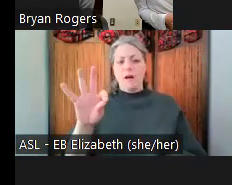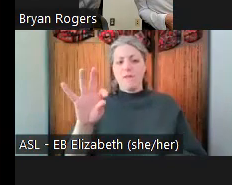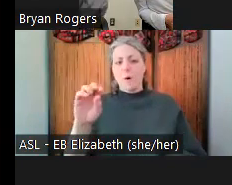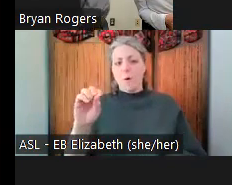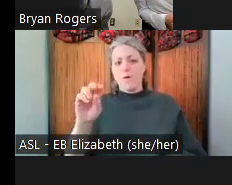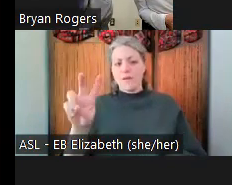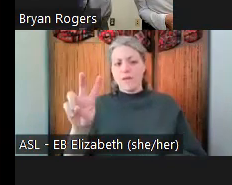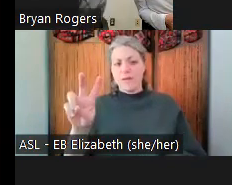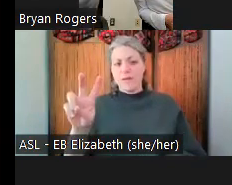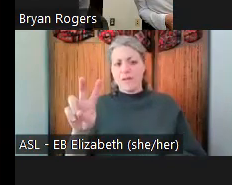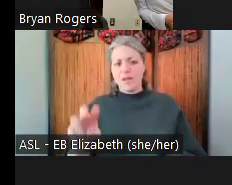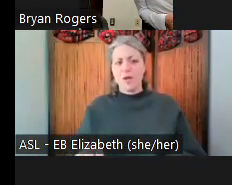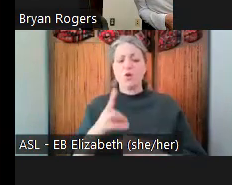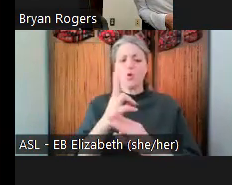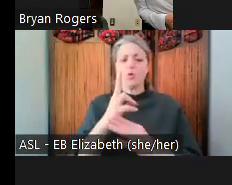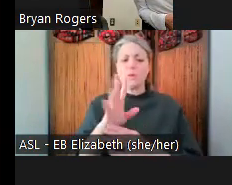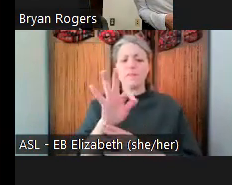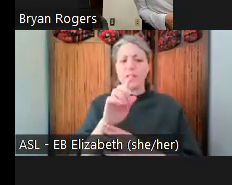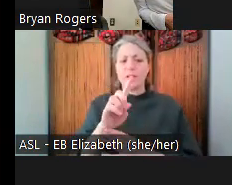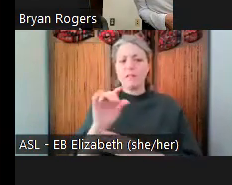UFOV. Next slide, please. Yep, sorry.